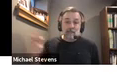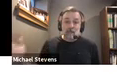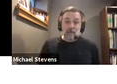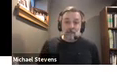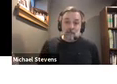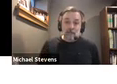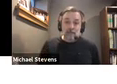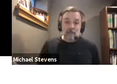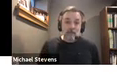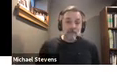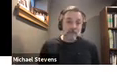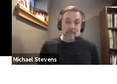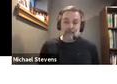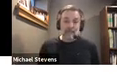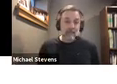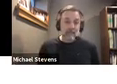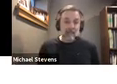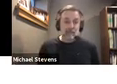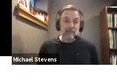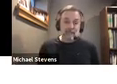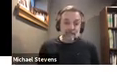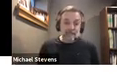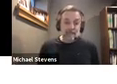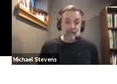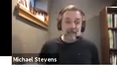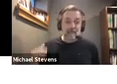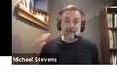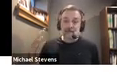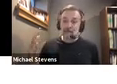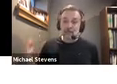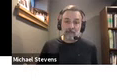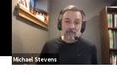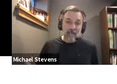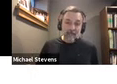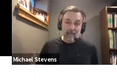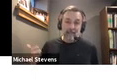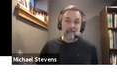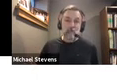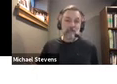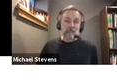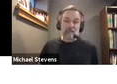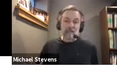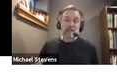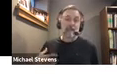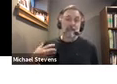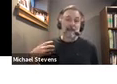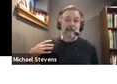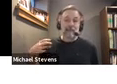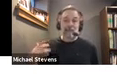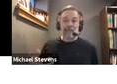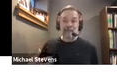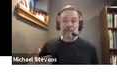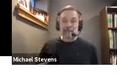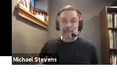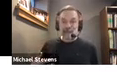that's sort of what we're, we're going for today. And please interact within the chat, ask questions. Uh,